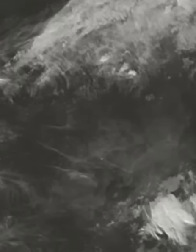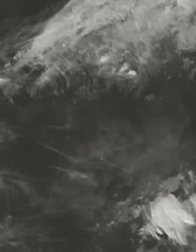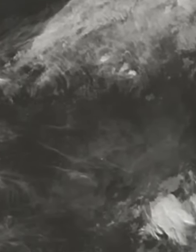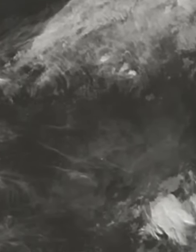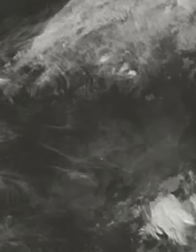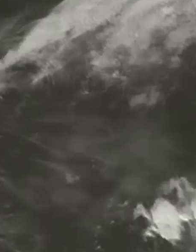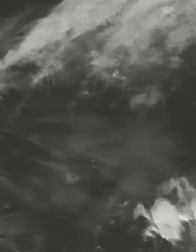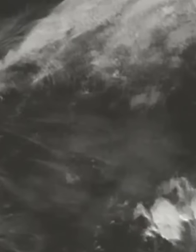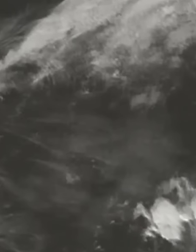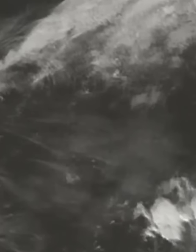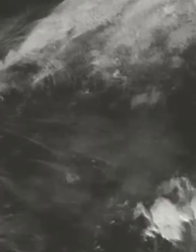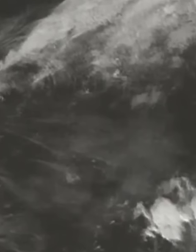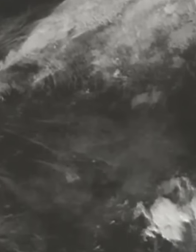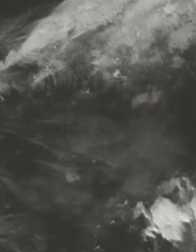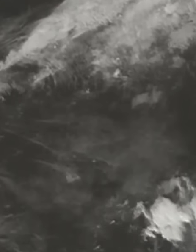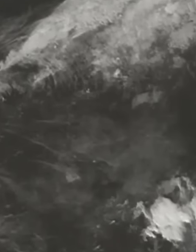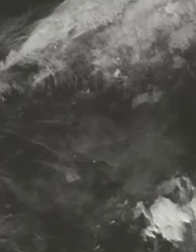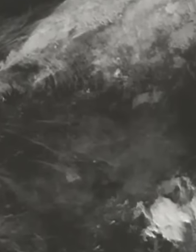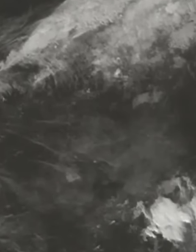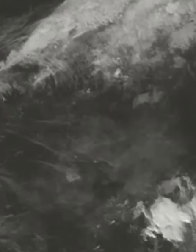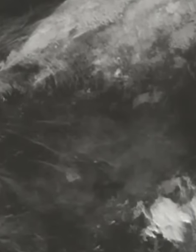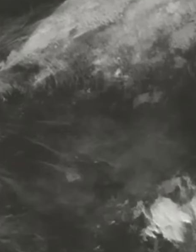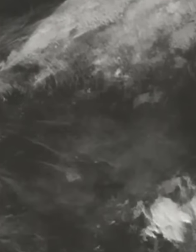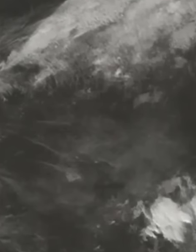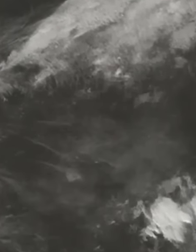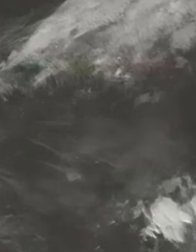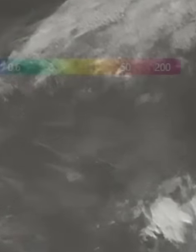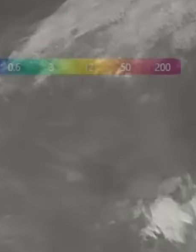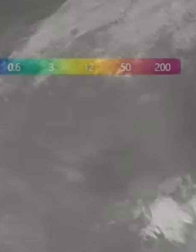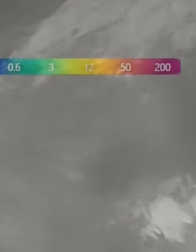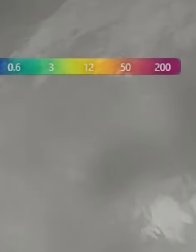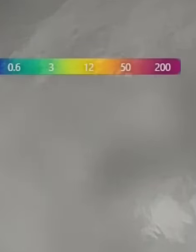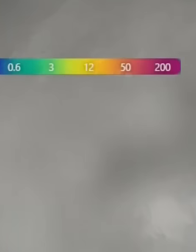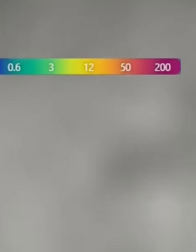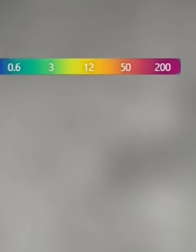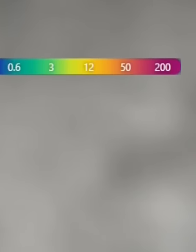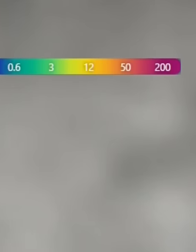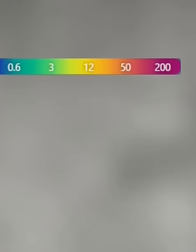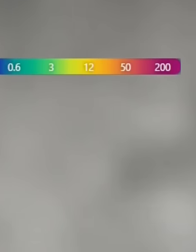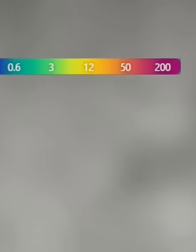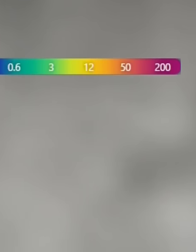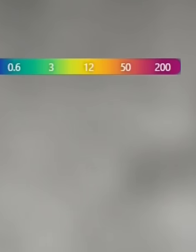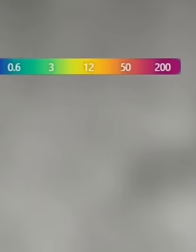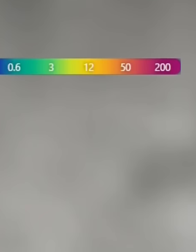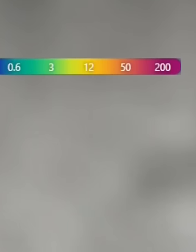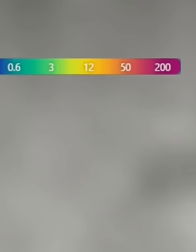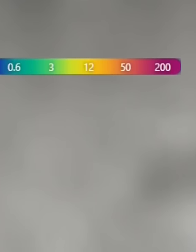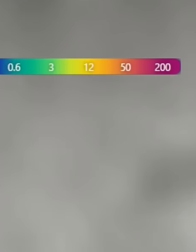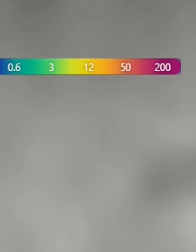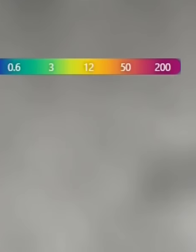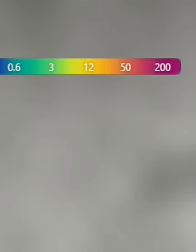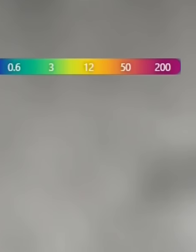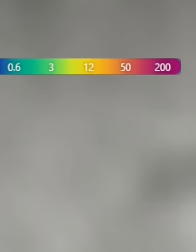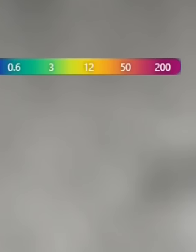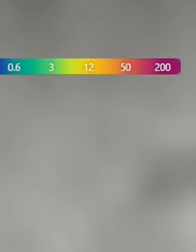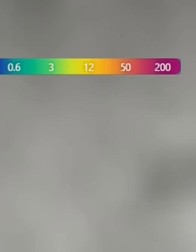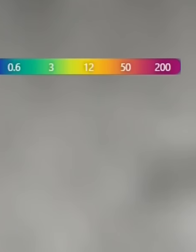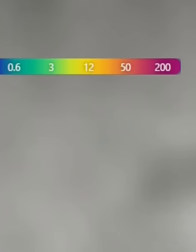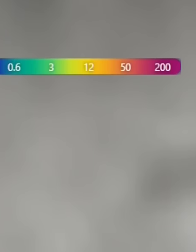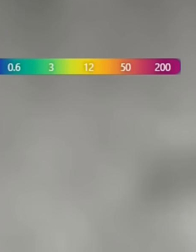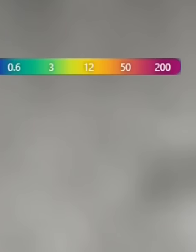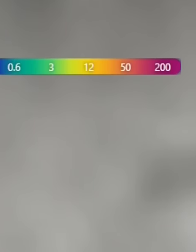Islands. And later on tonight, we are expecting clear skies along with cloudy periods, showers, as well as